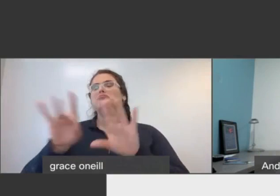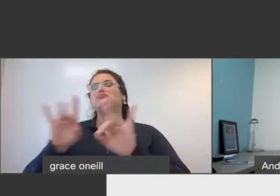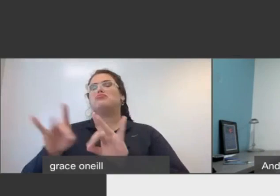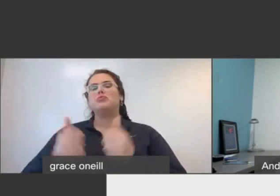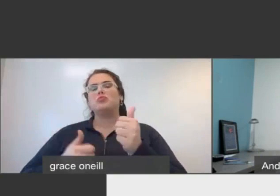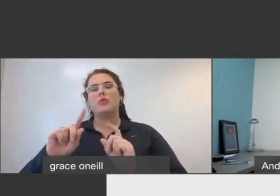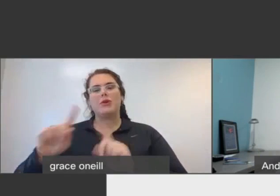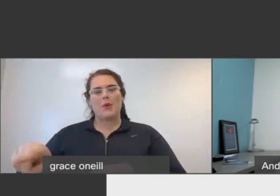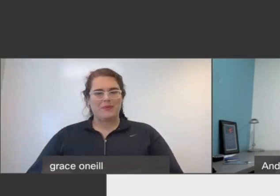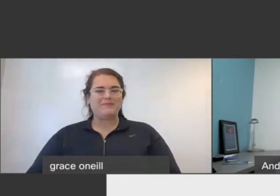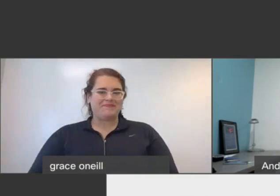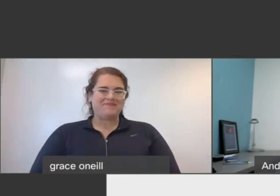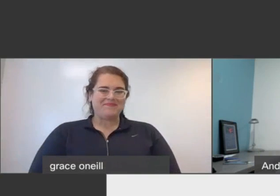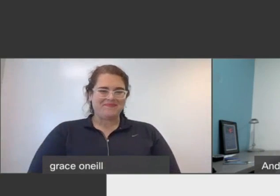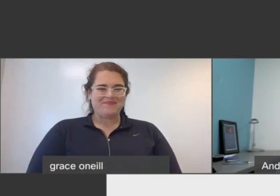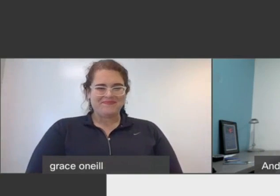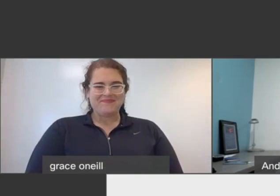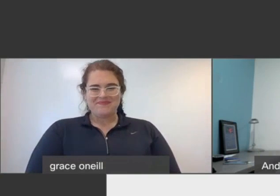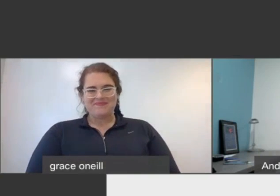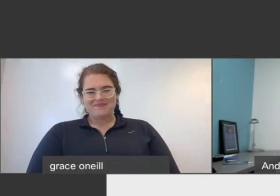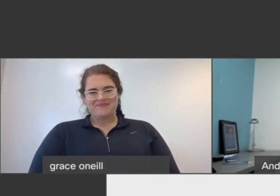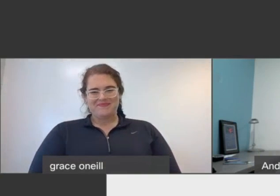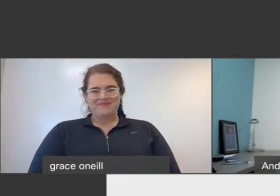are interested in.